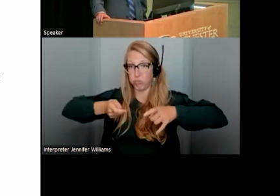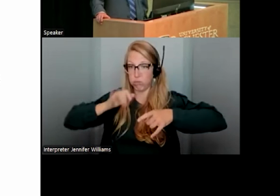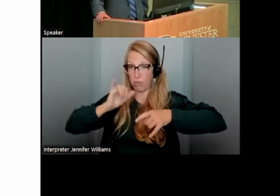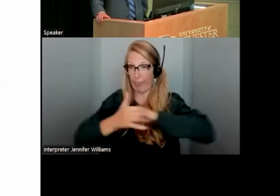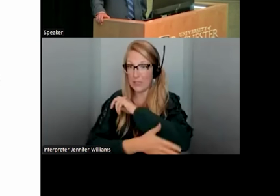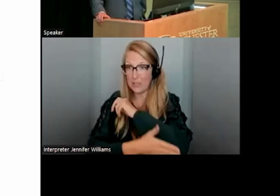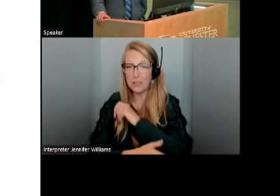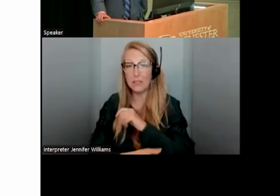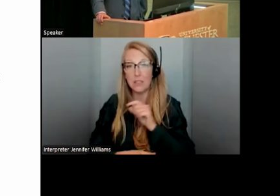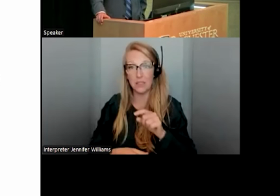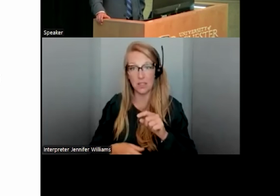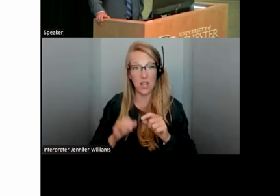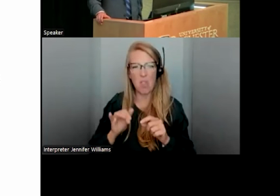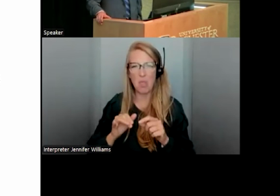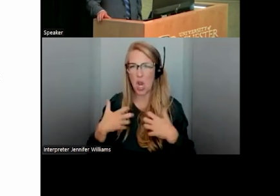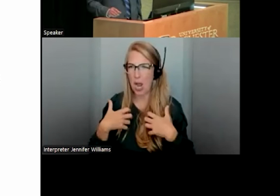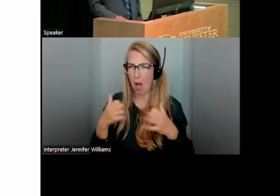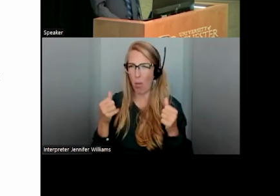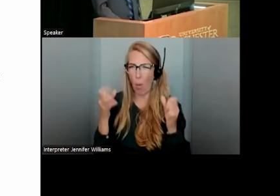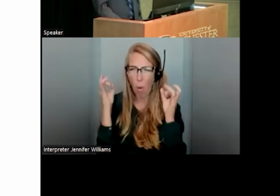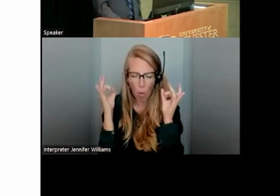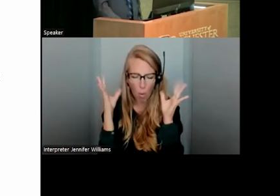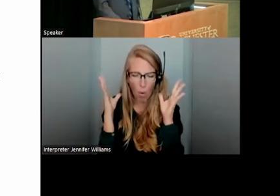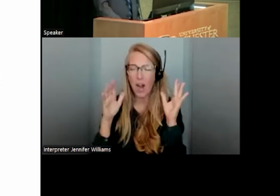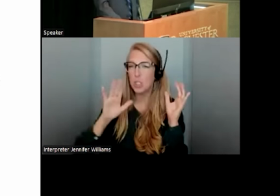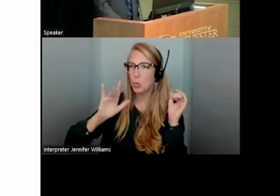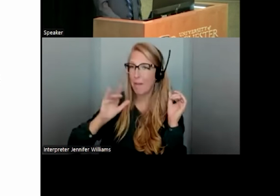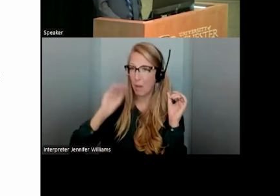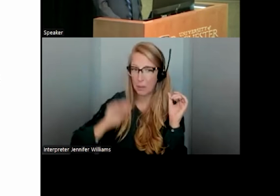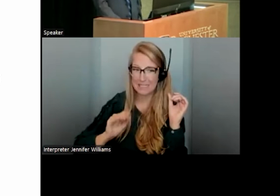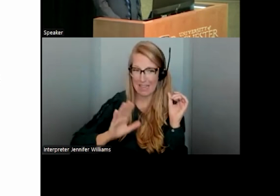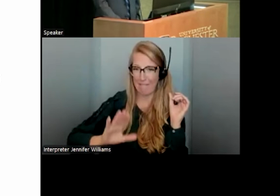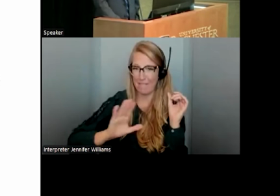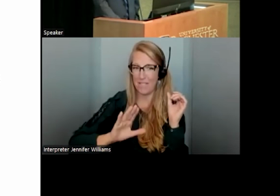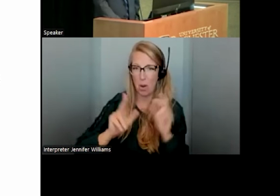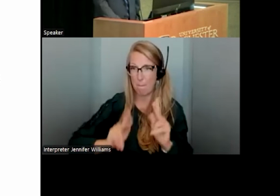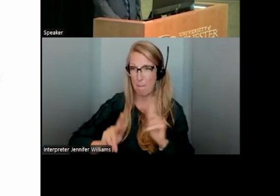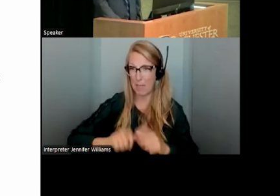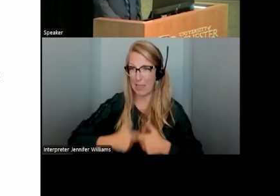Their health is incredibly poor. 25% of their population is